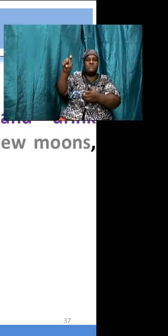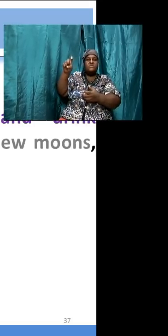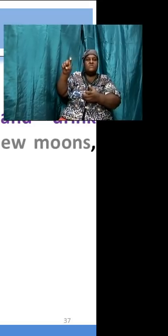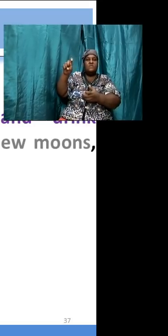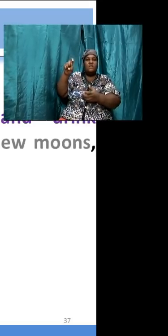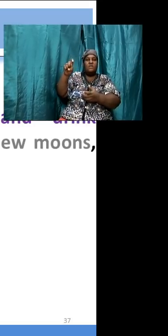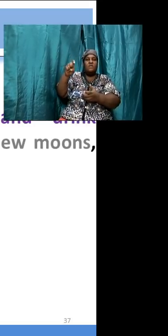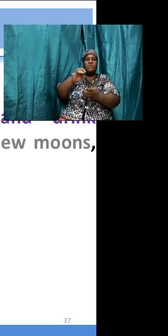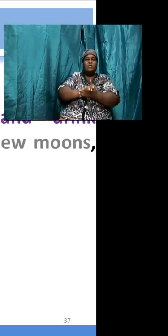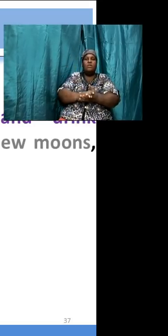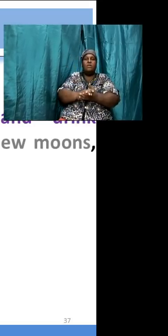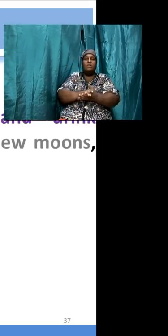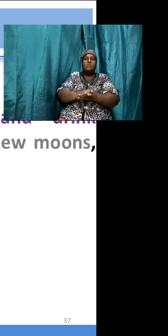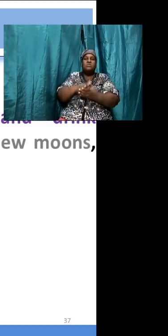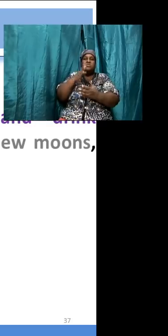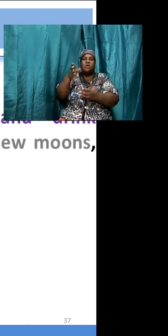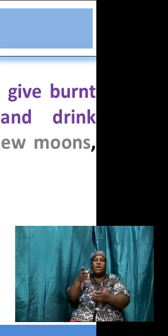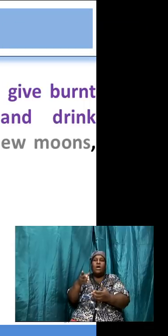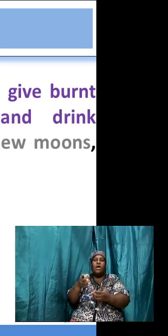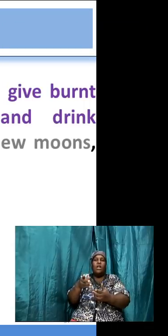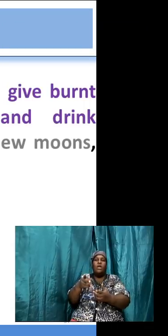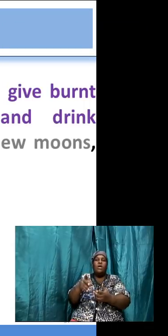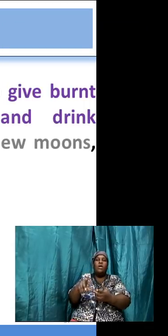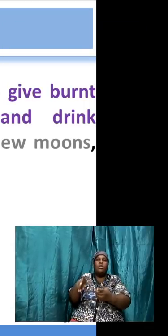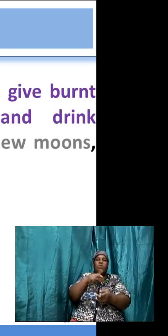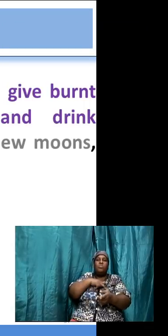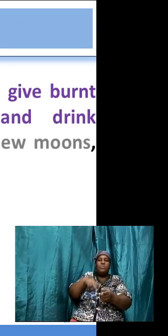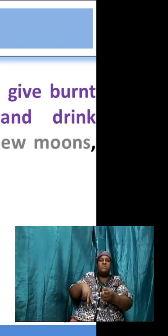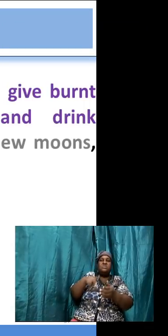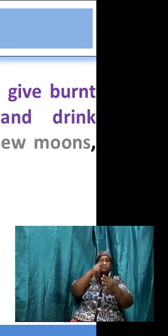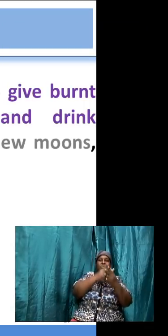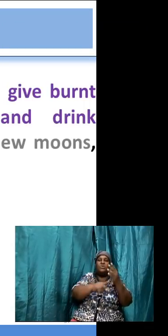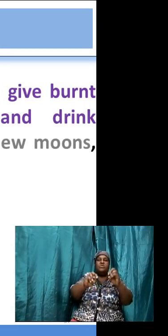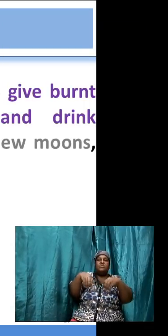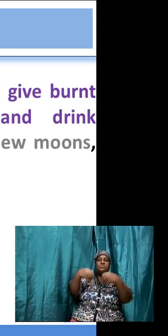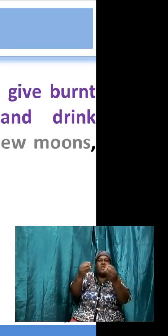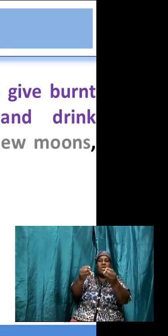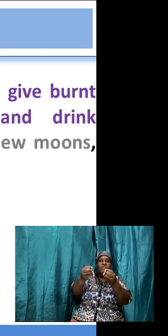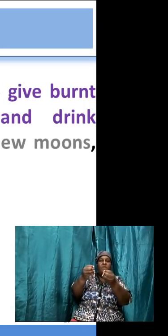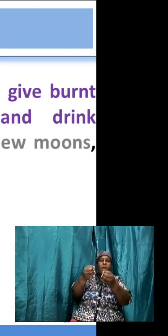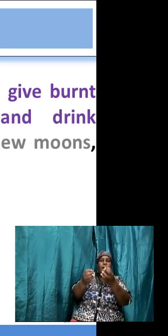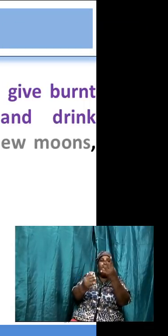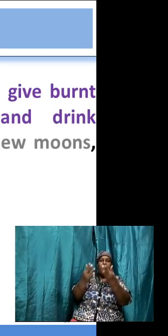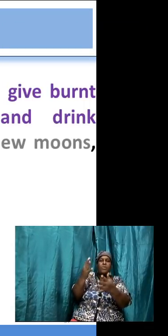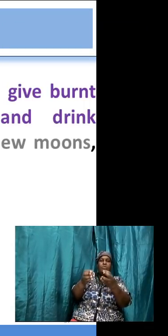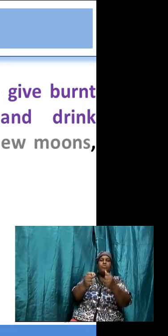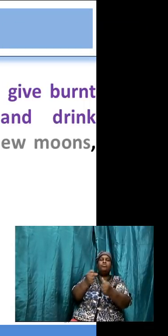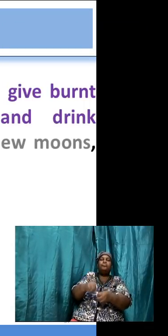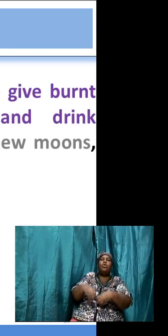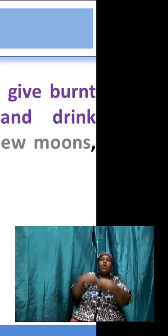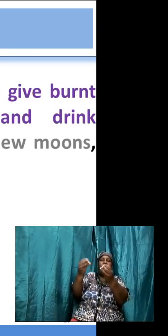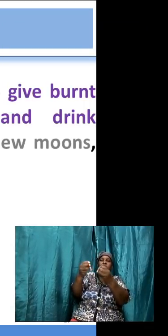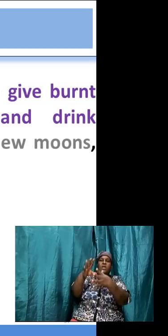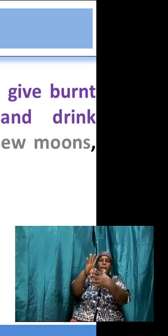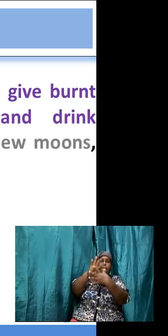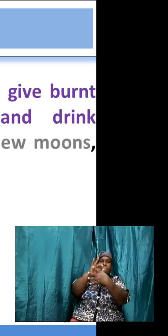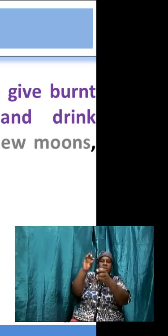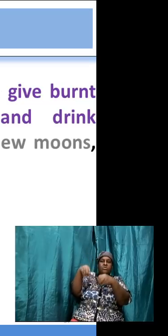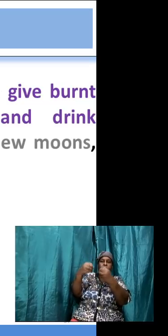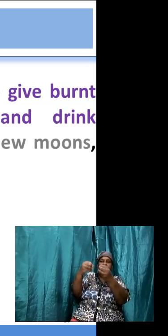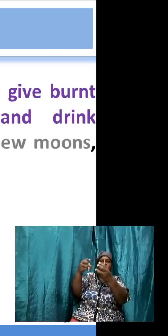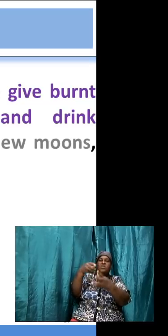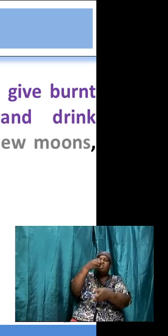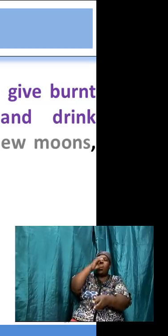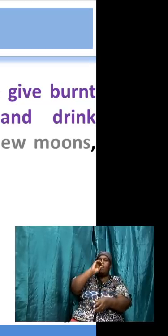says and it shall be the prince's part to give burnt offering and meat offering and drink